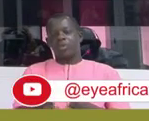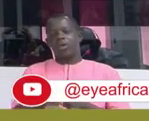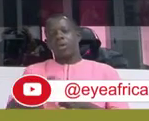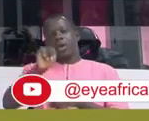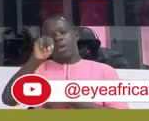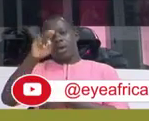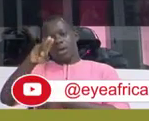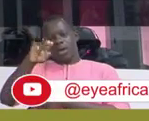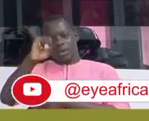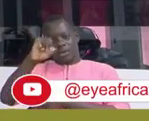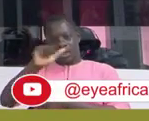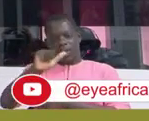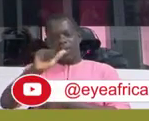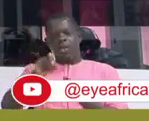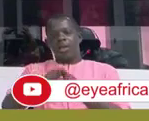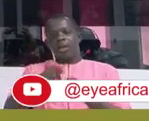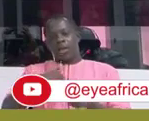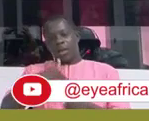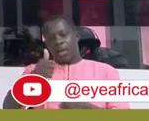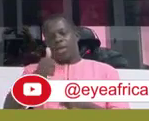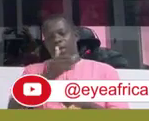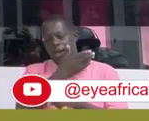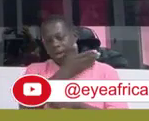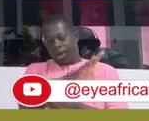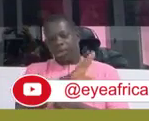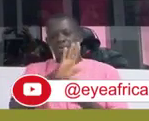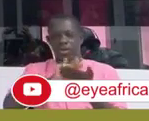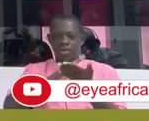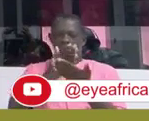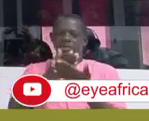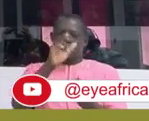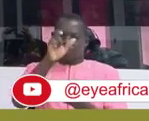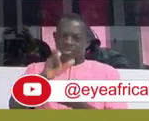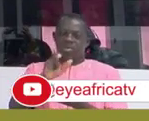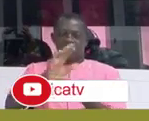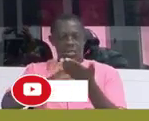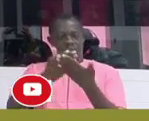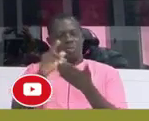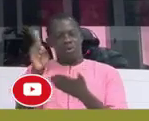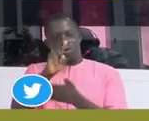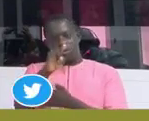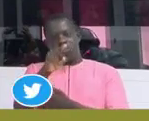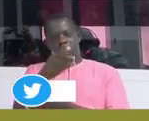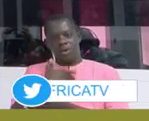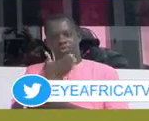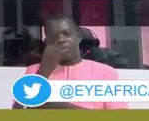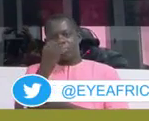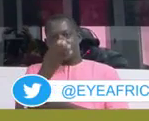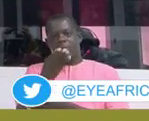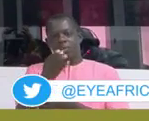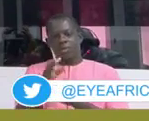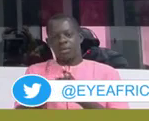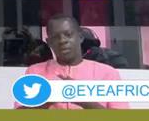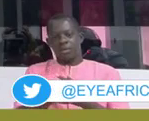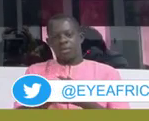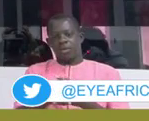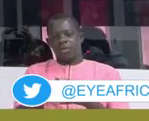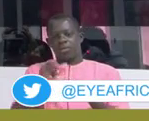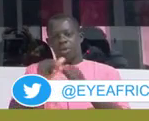the answer and sir uh kindly allow the interpreters time to interpret what you are